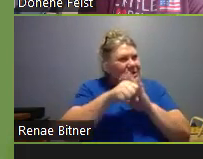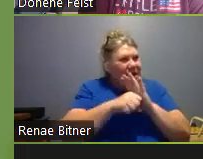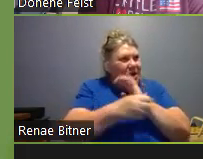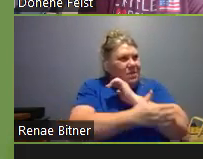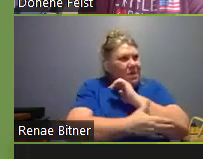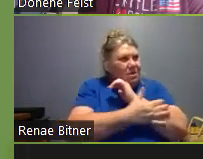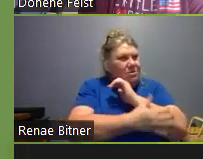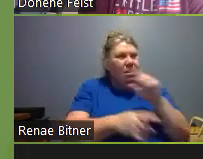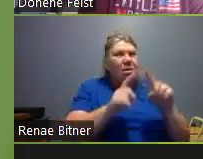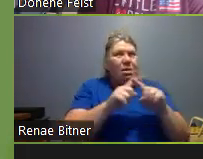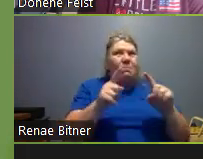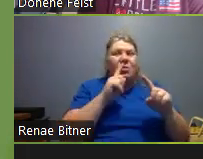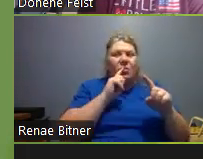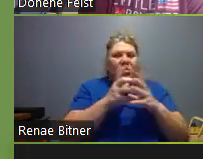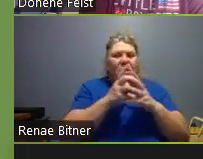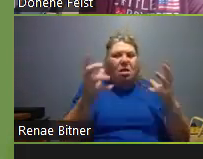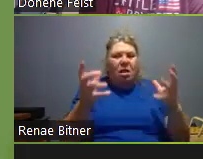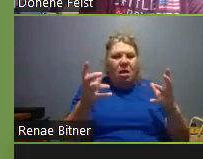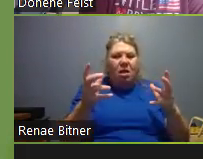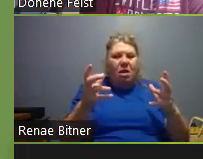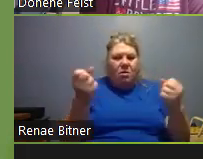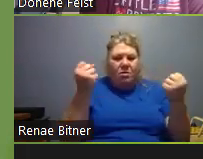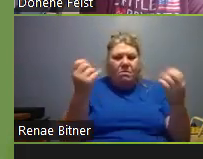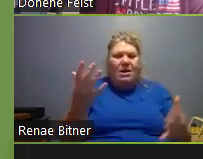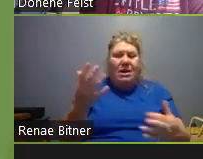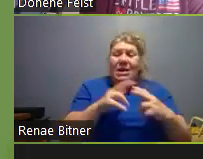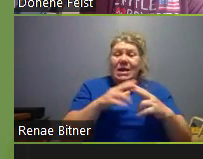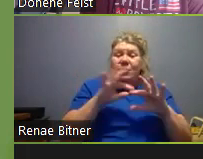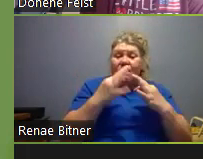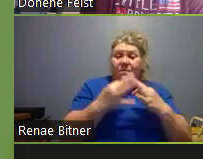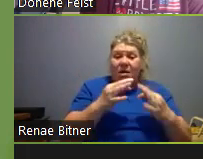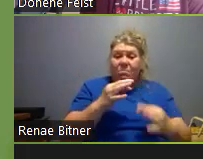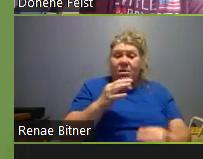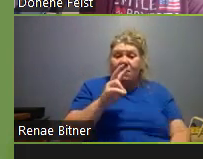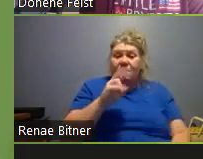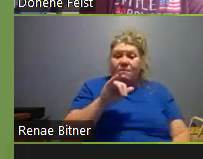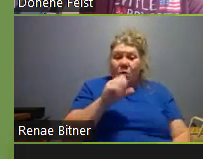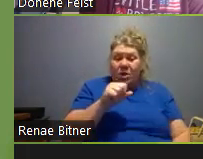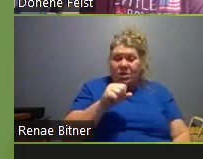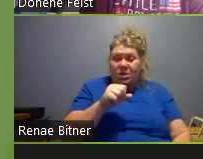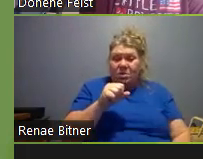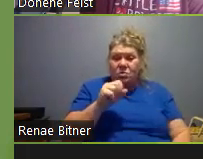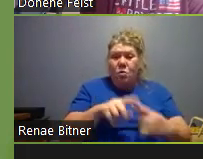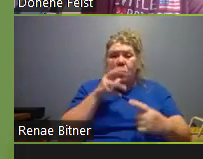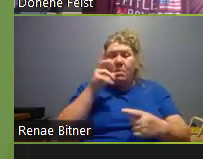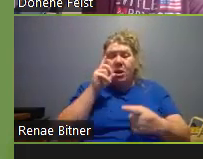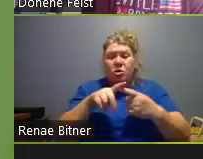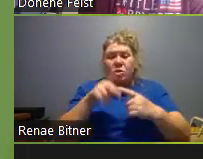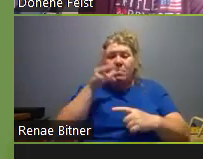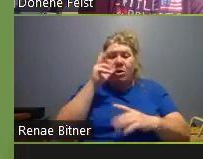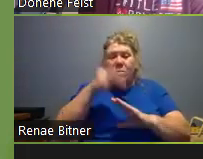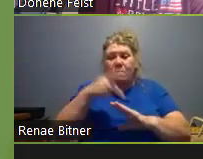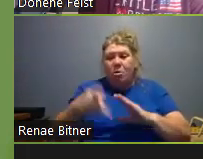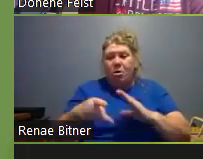a significant amount. So either the Family Voices chapter or the parent-to-parent program may be